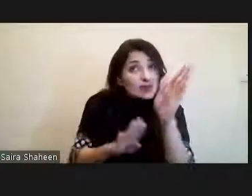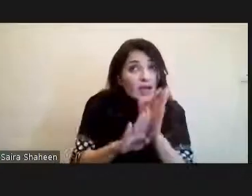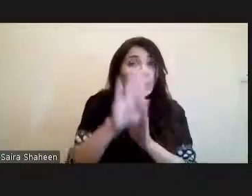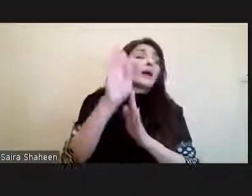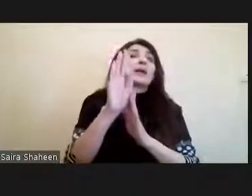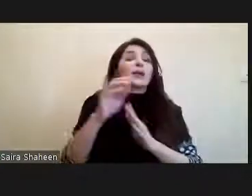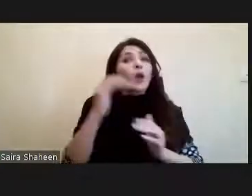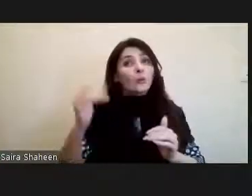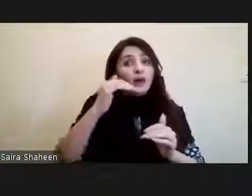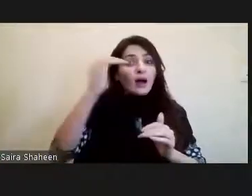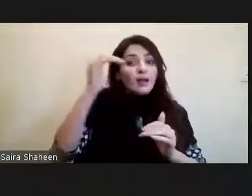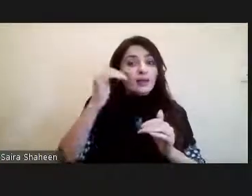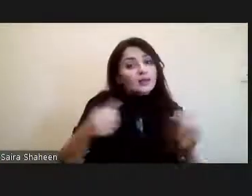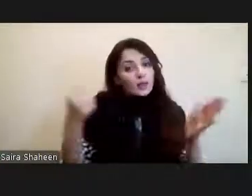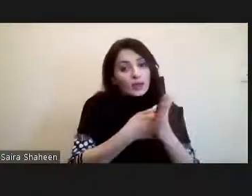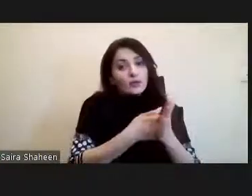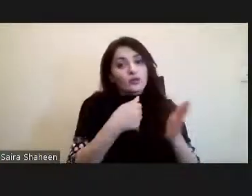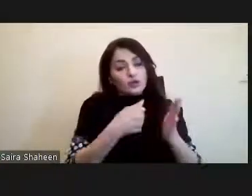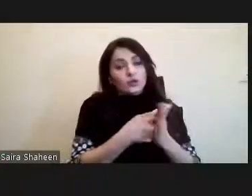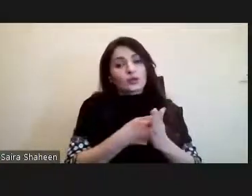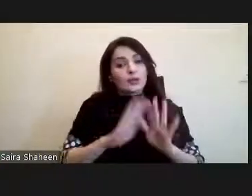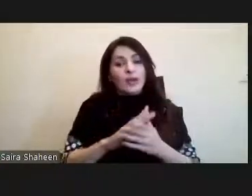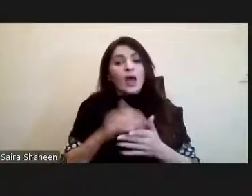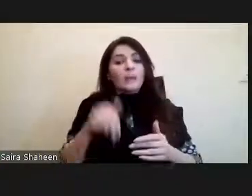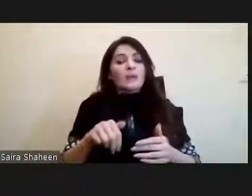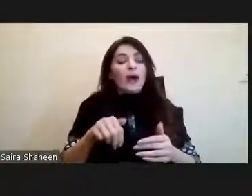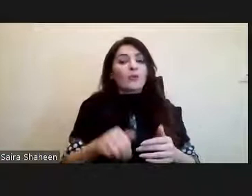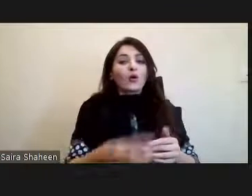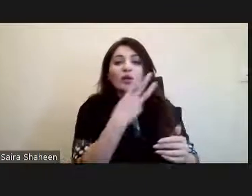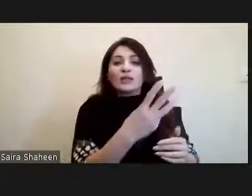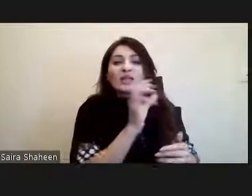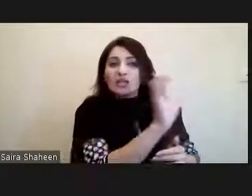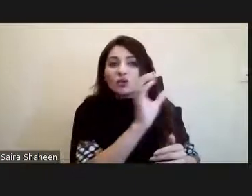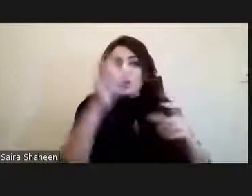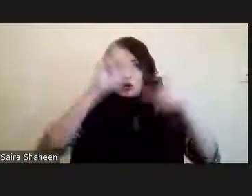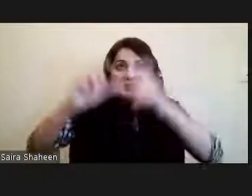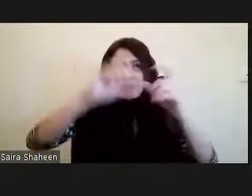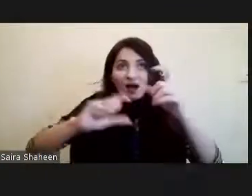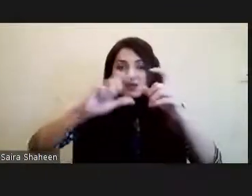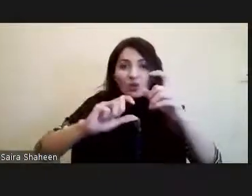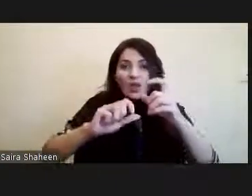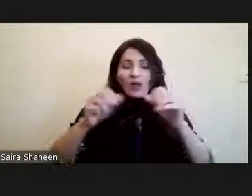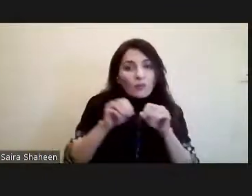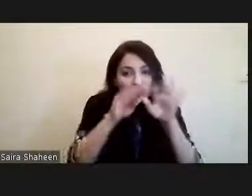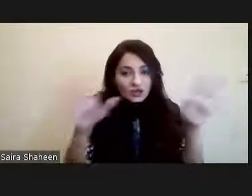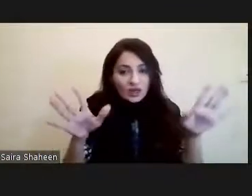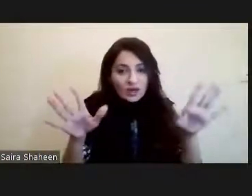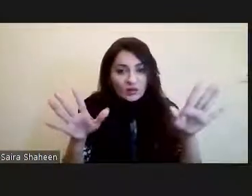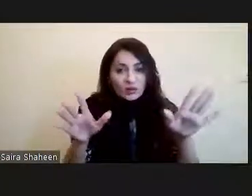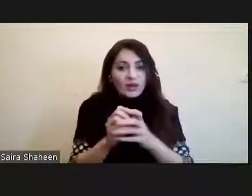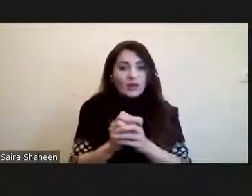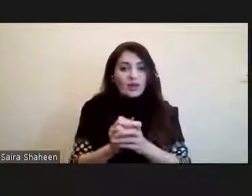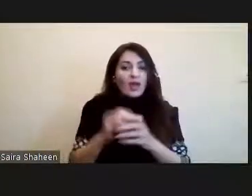in our accessibility work: awareness, action, and advocacy. Let me start with awareness. The disability community